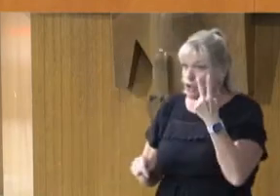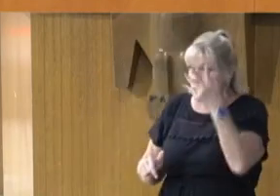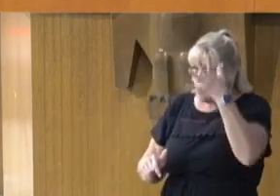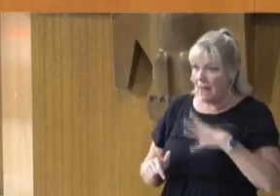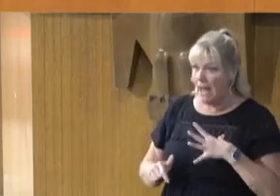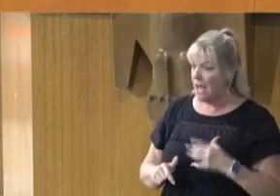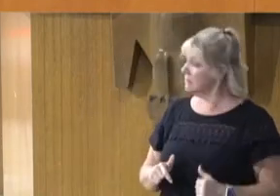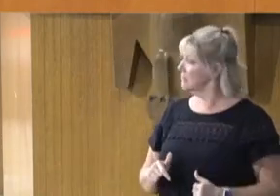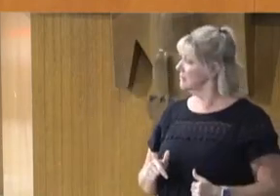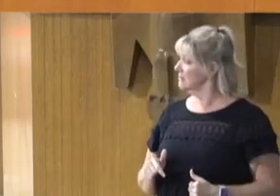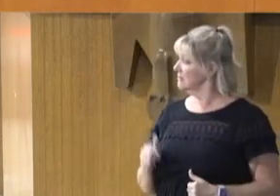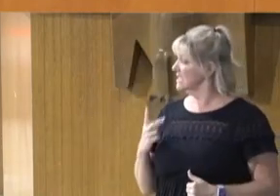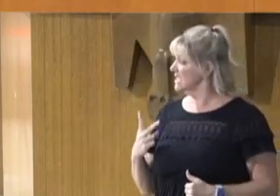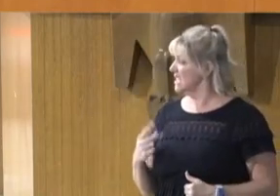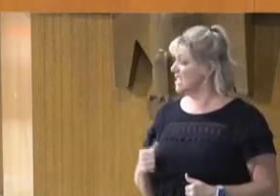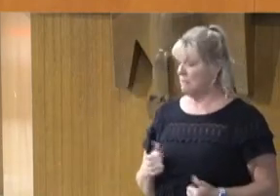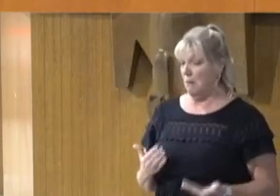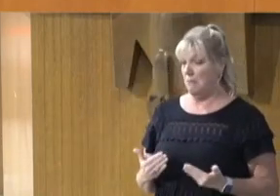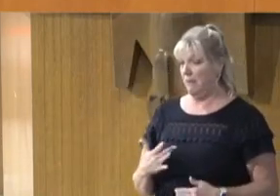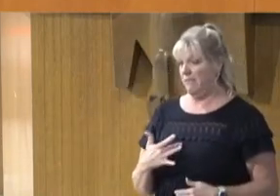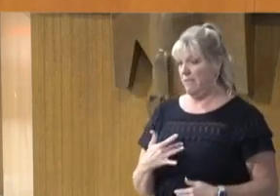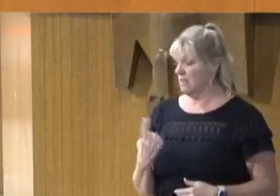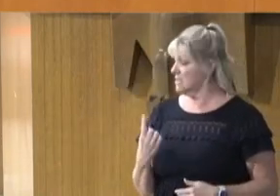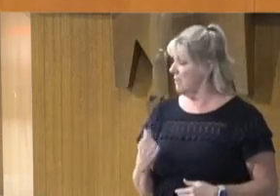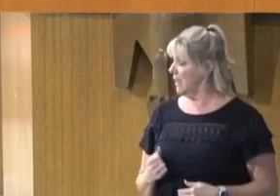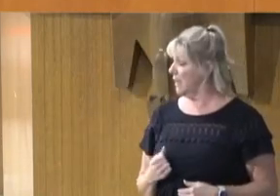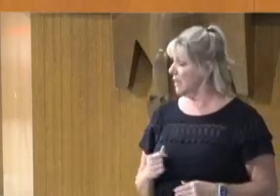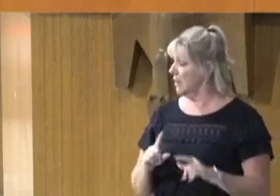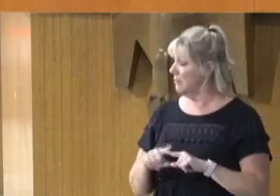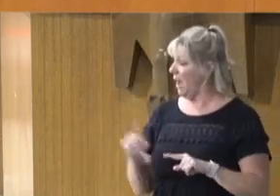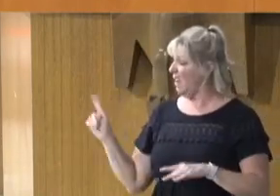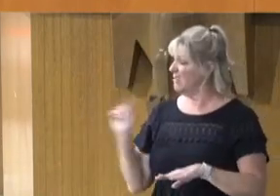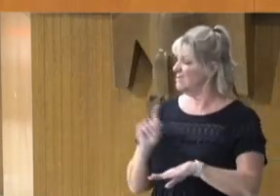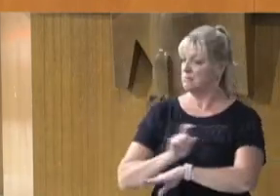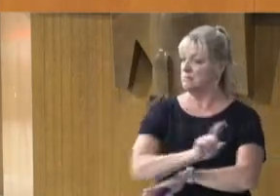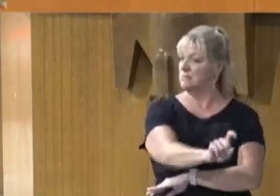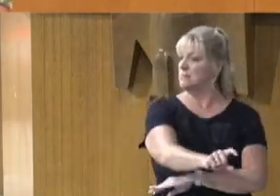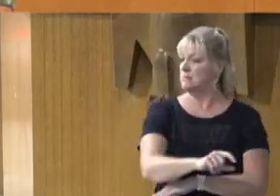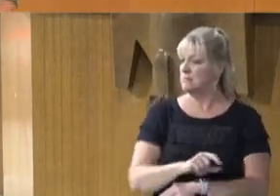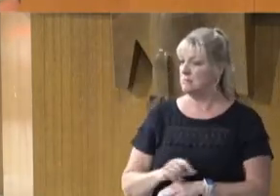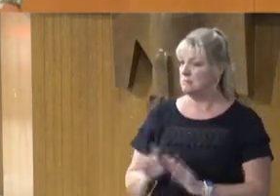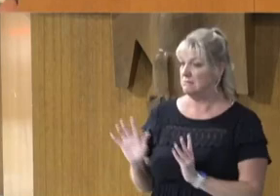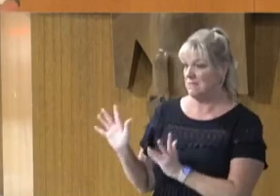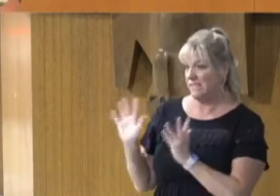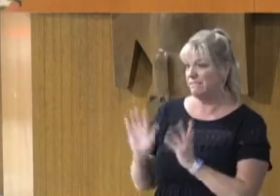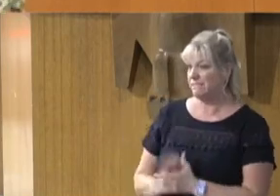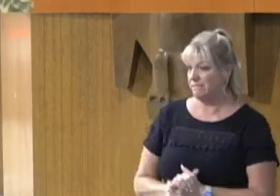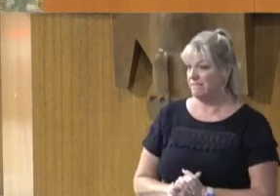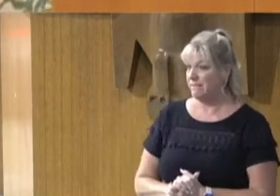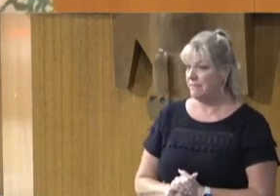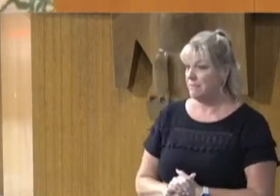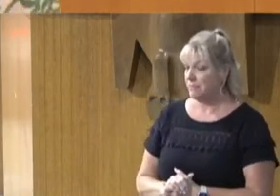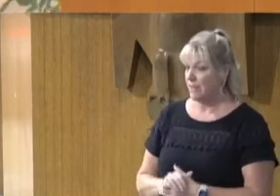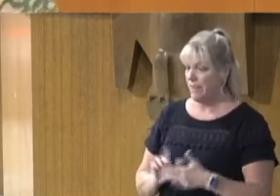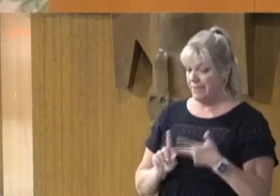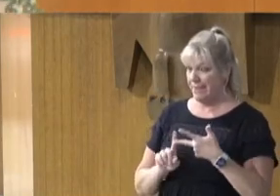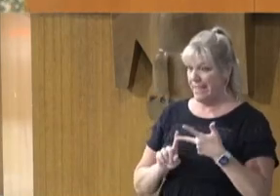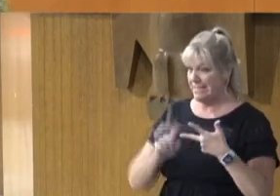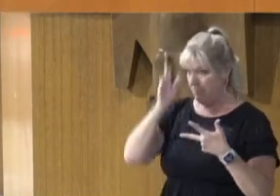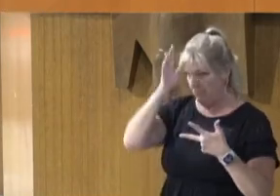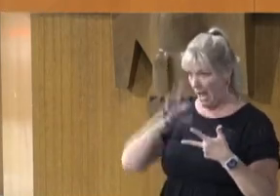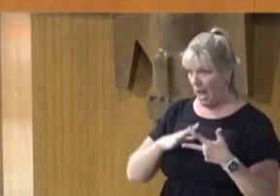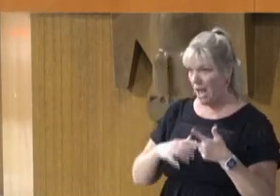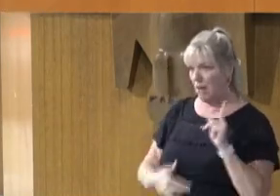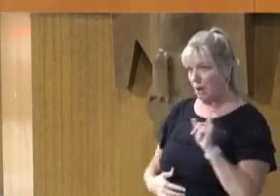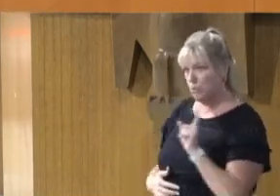felt something, but they definitely cross the street to go away from this pain. This man approaches the victim,